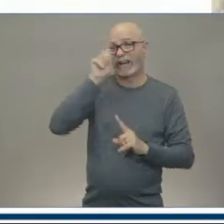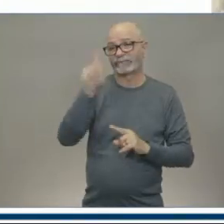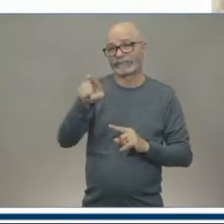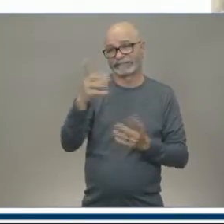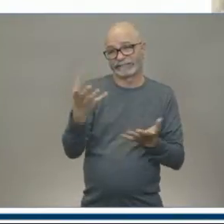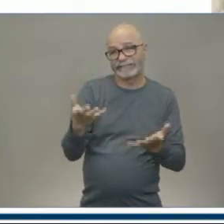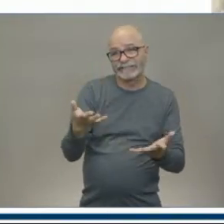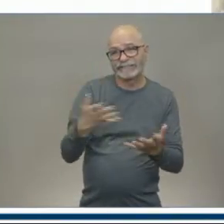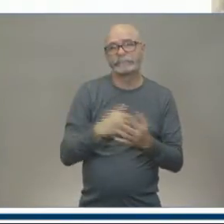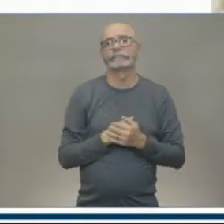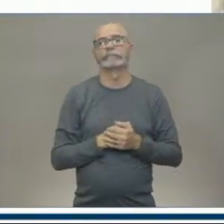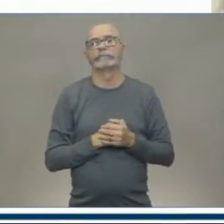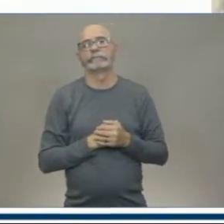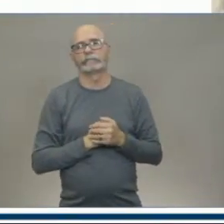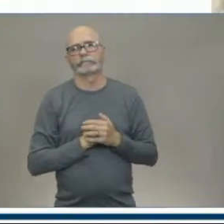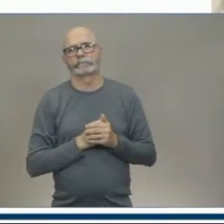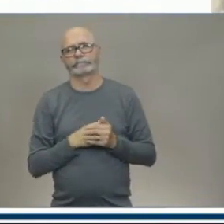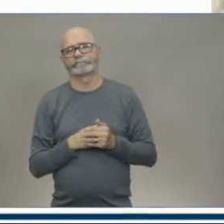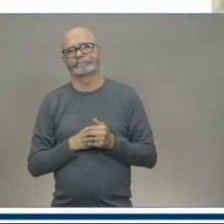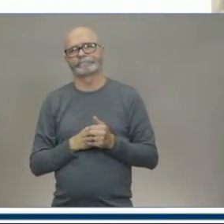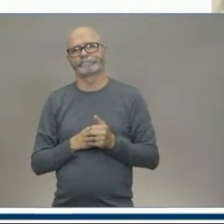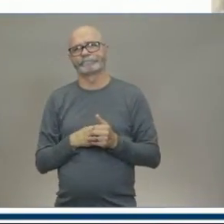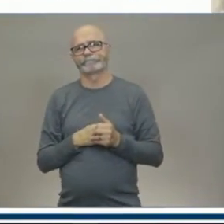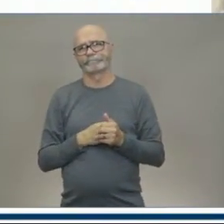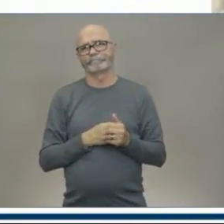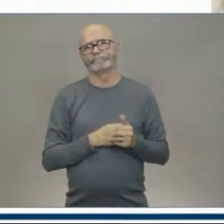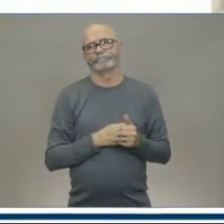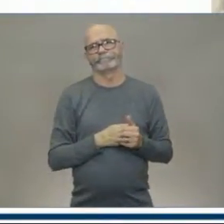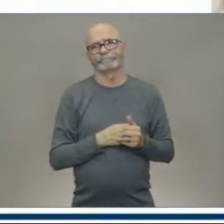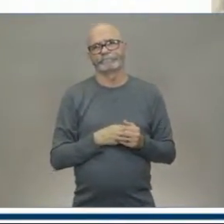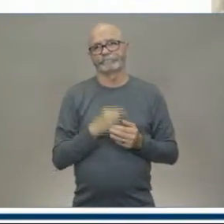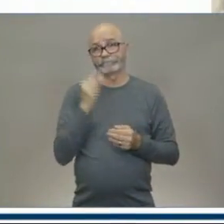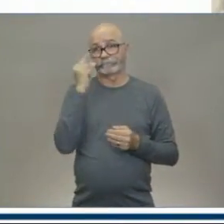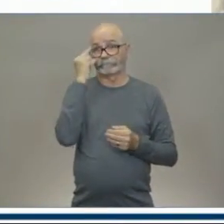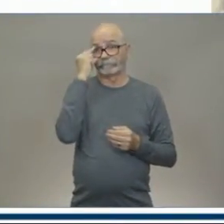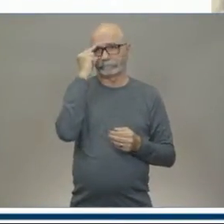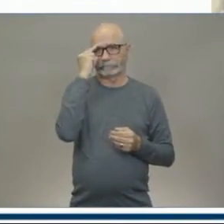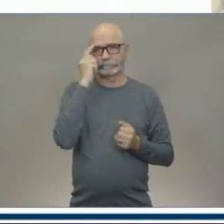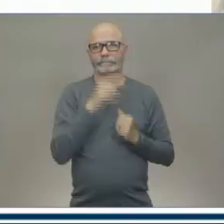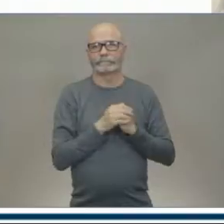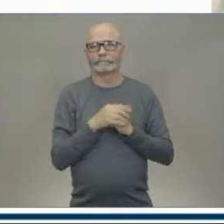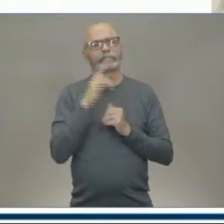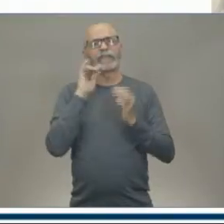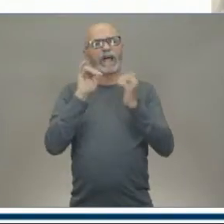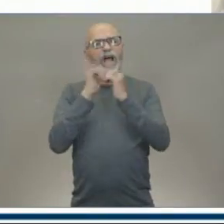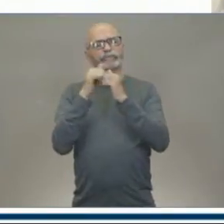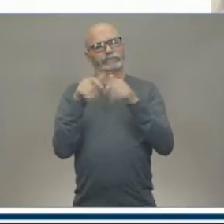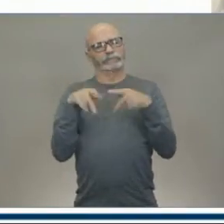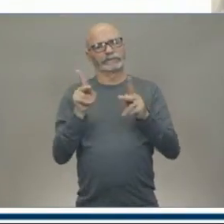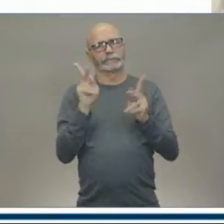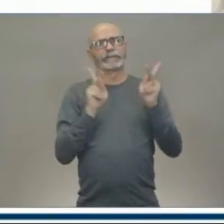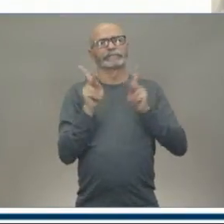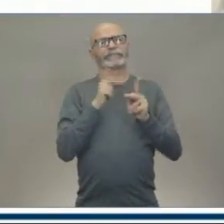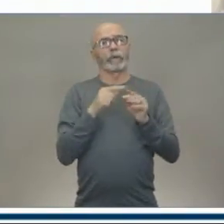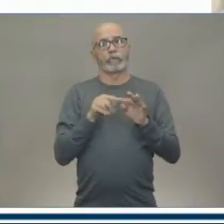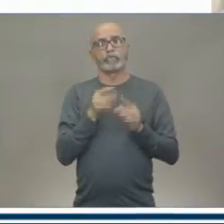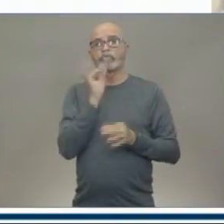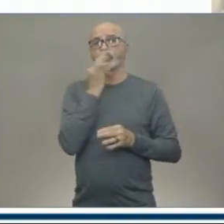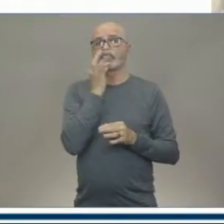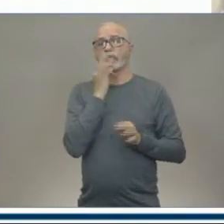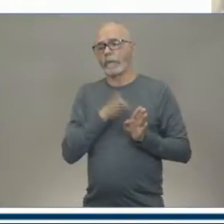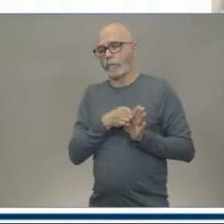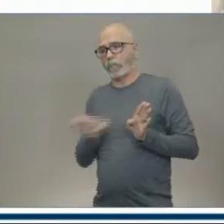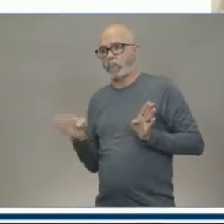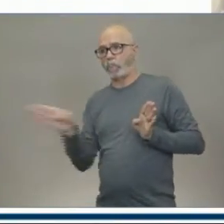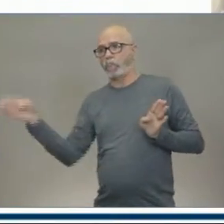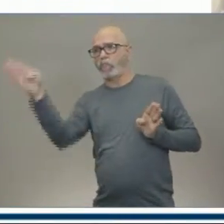done to allow vehicles to get back onto La Plante Street? I know exit 1A is closed off, but during the summer